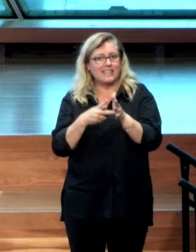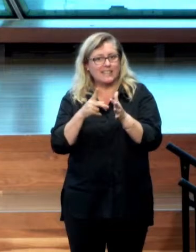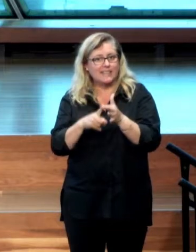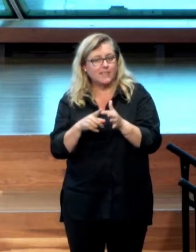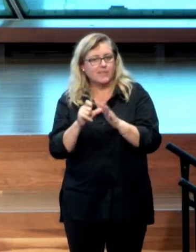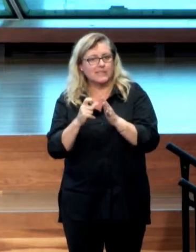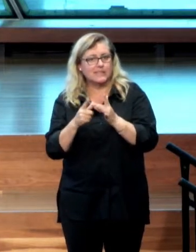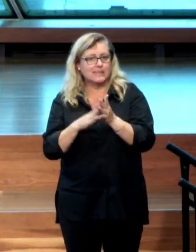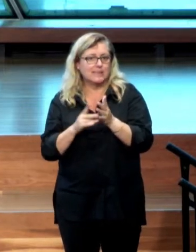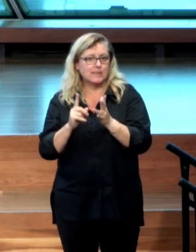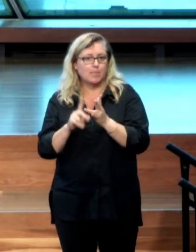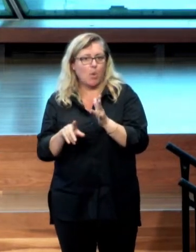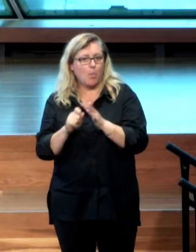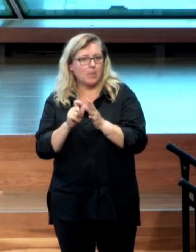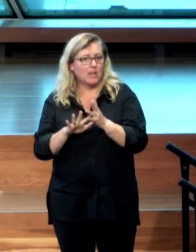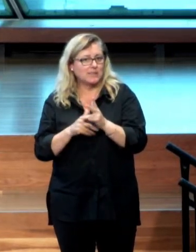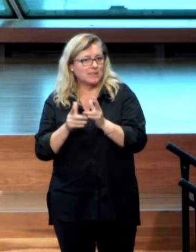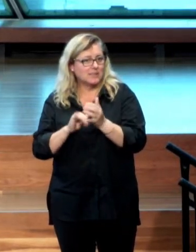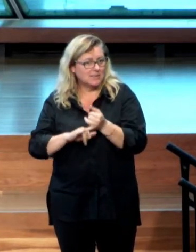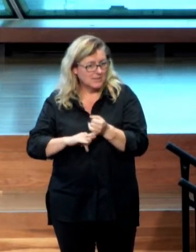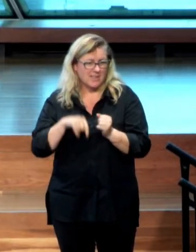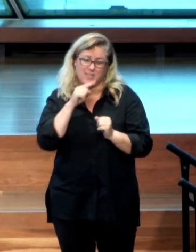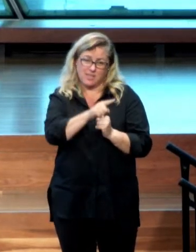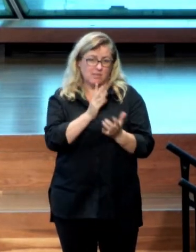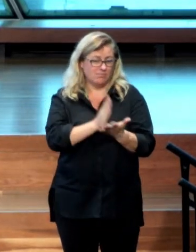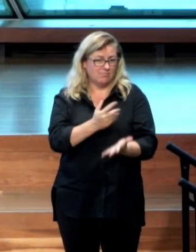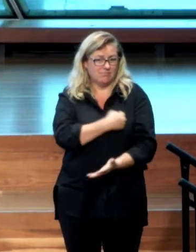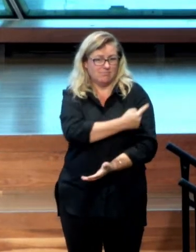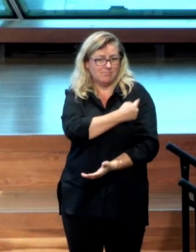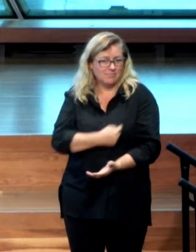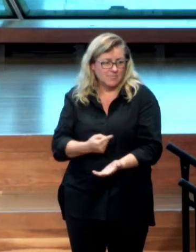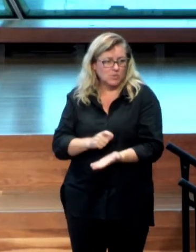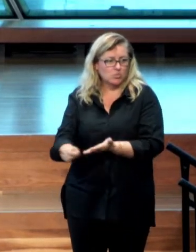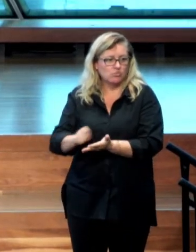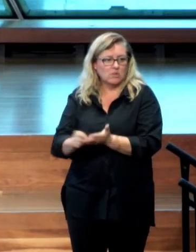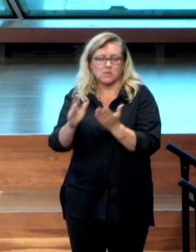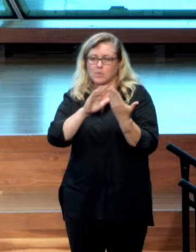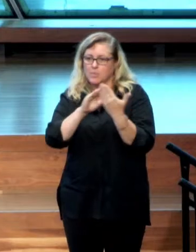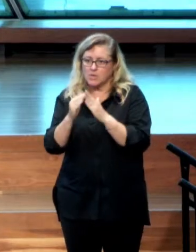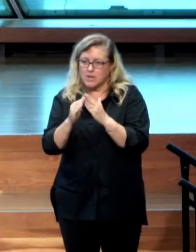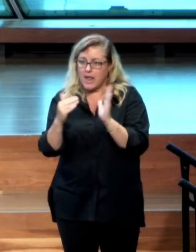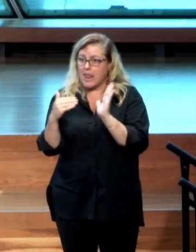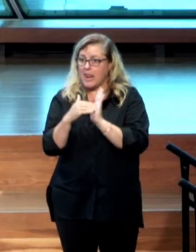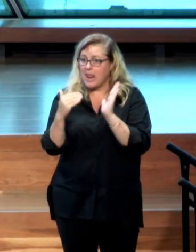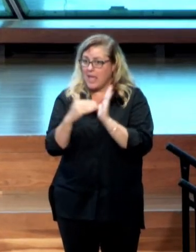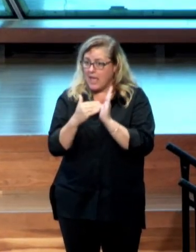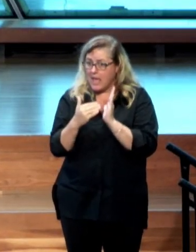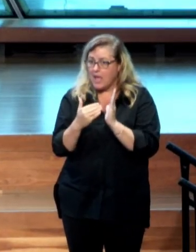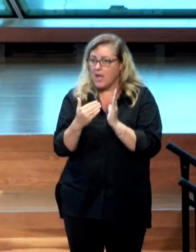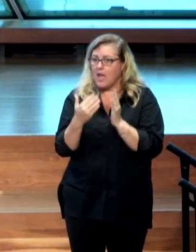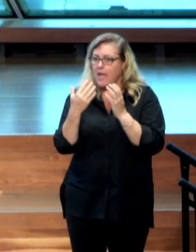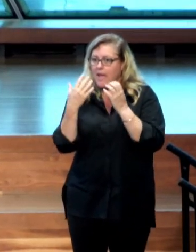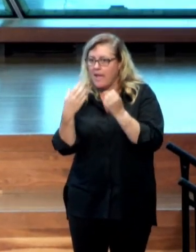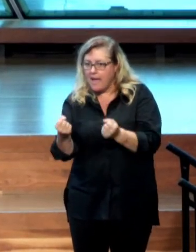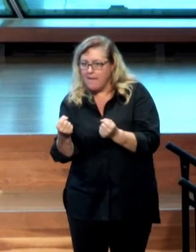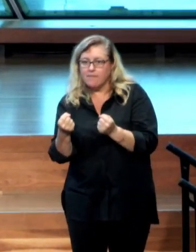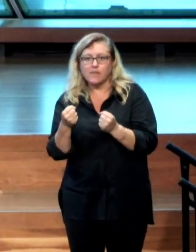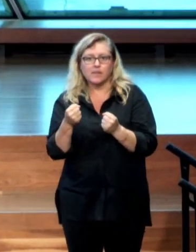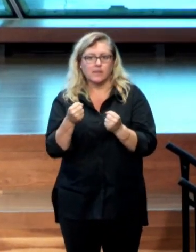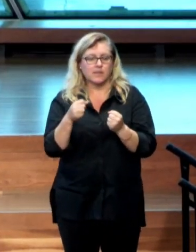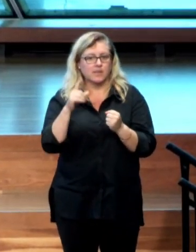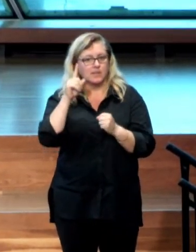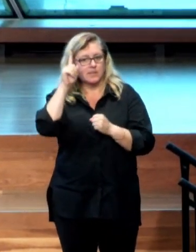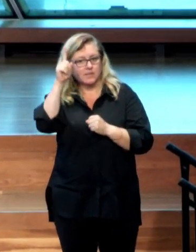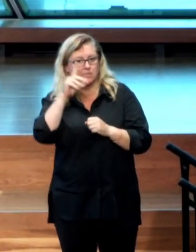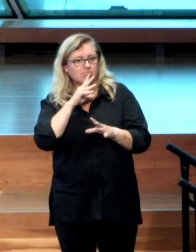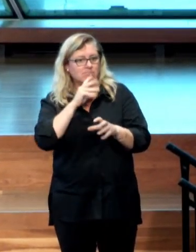their unstinting commitment to the Australian literary community. And now we also have some federal attention